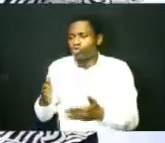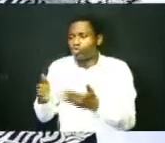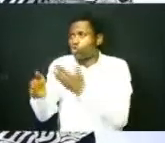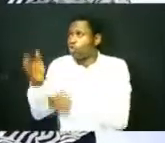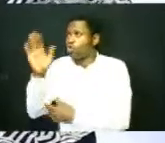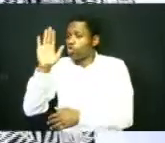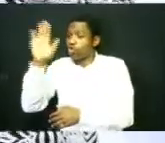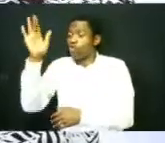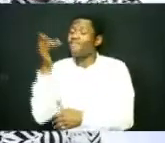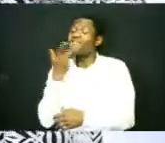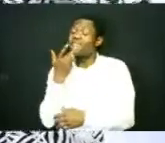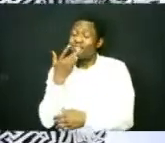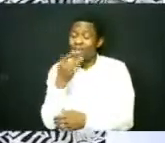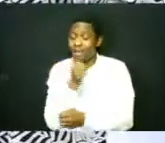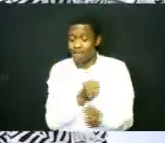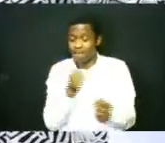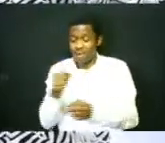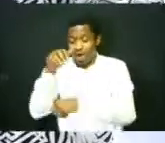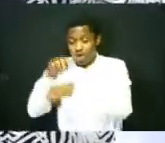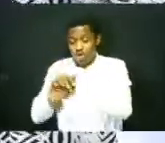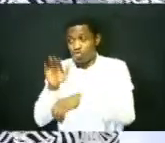his life.